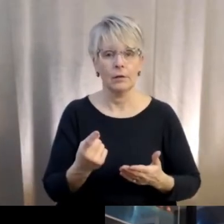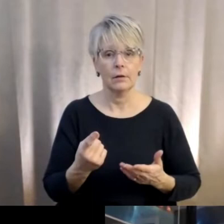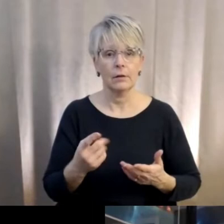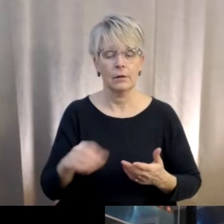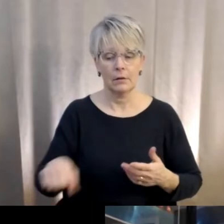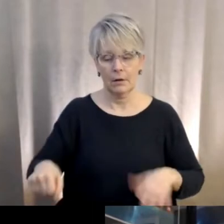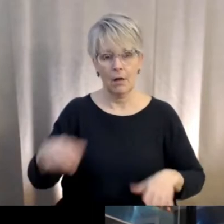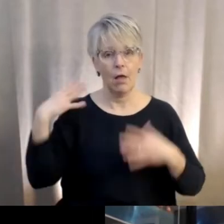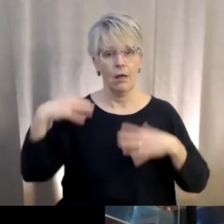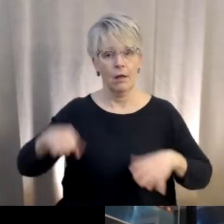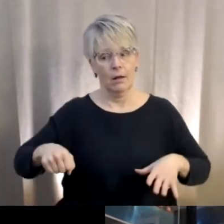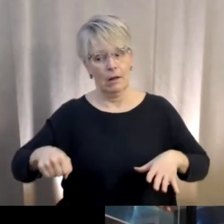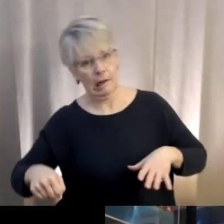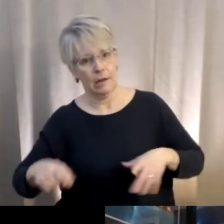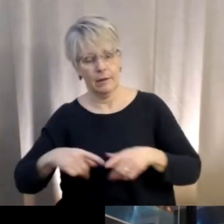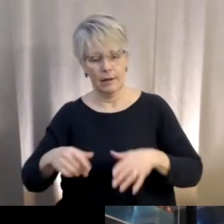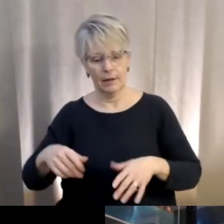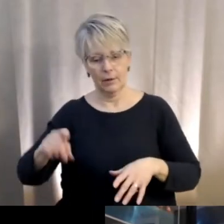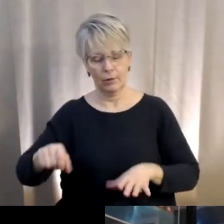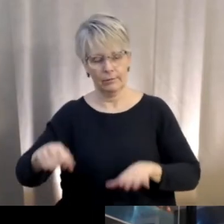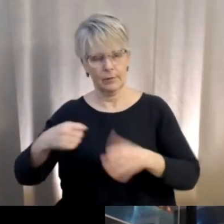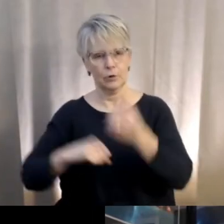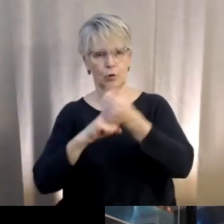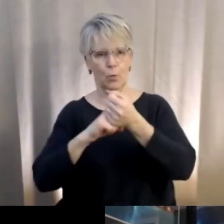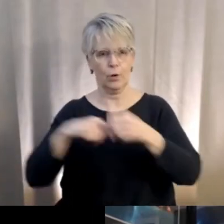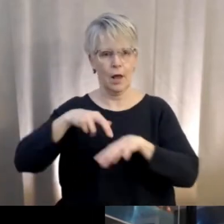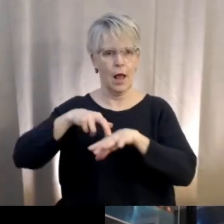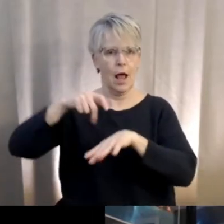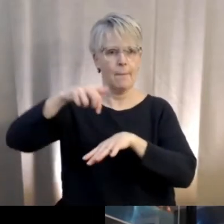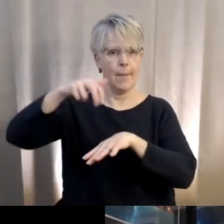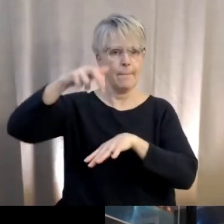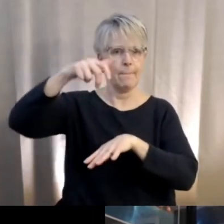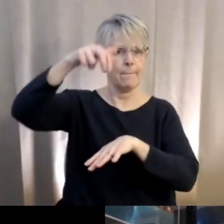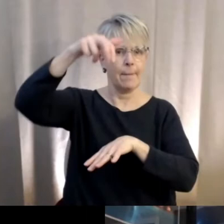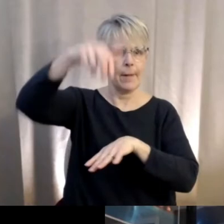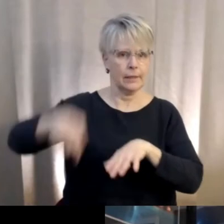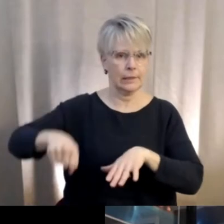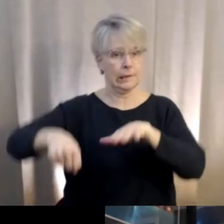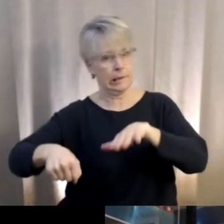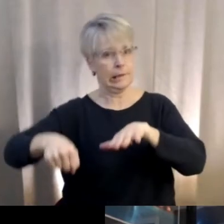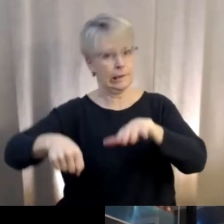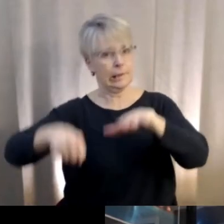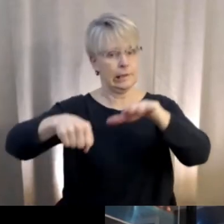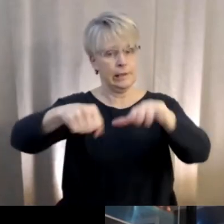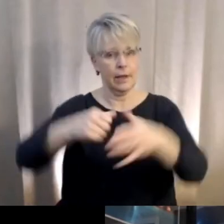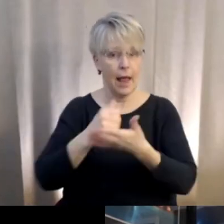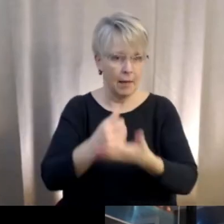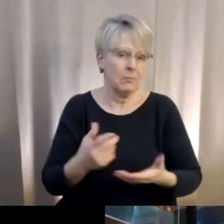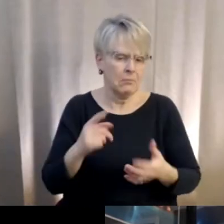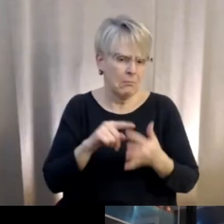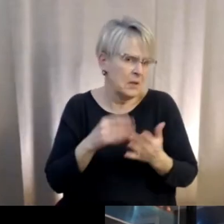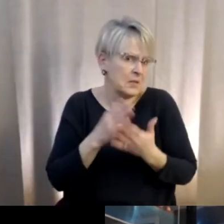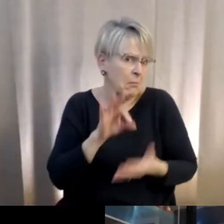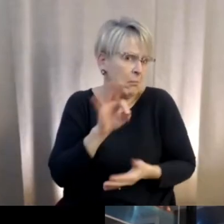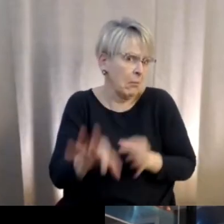harness and the dog's helping them up some stairs, things of that nature. That's about all I can think of right on this moment, John, but